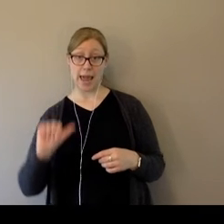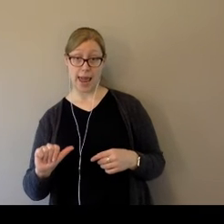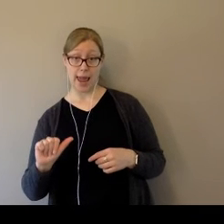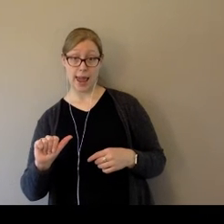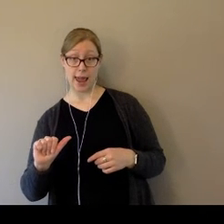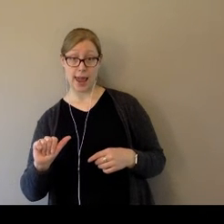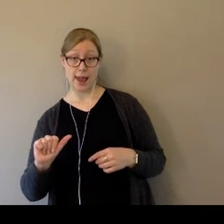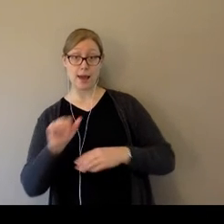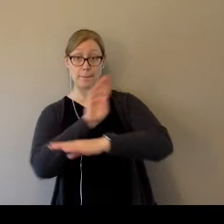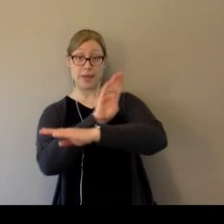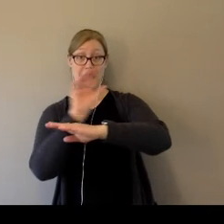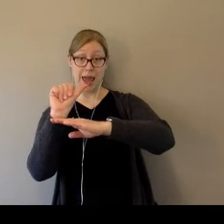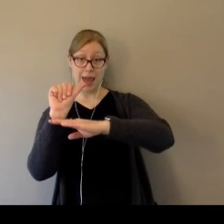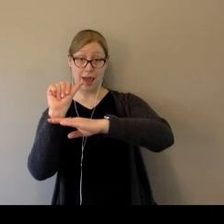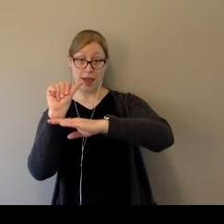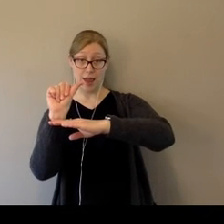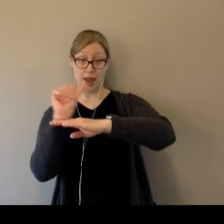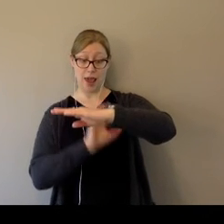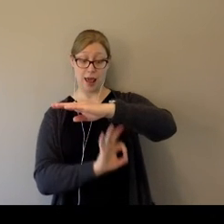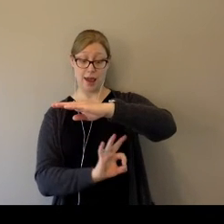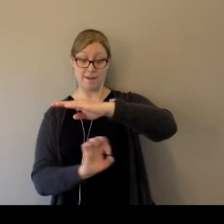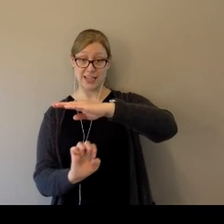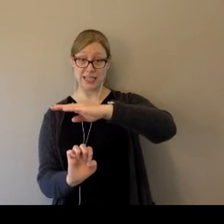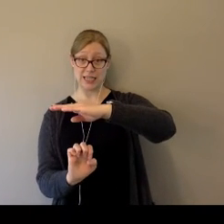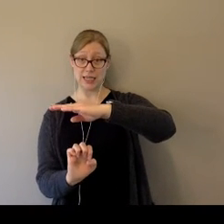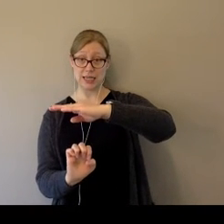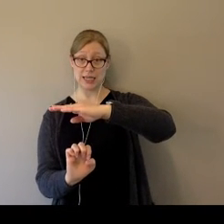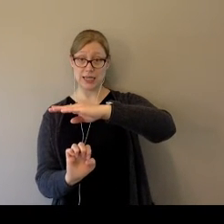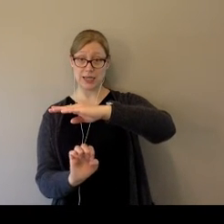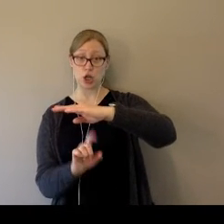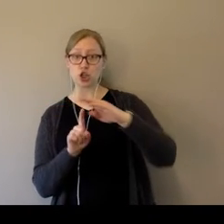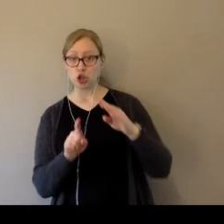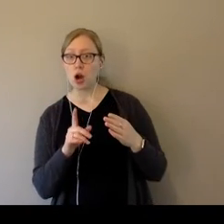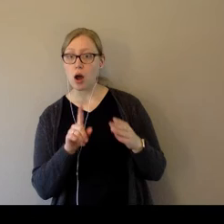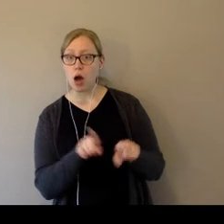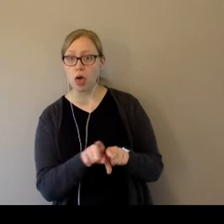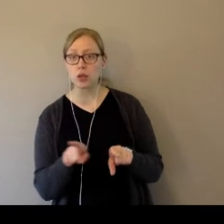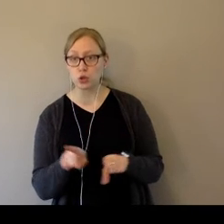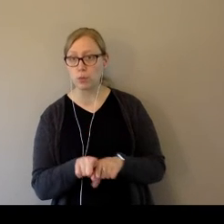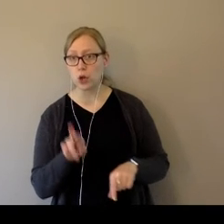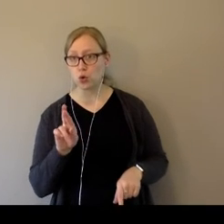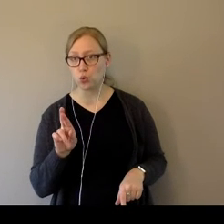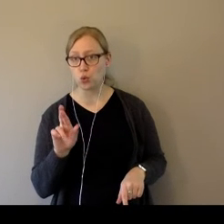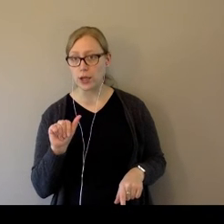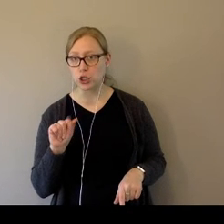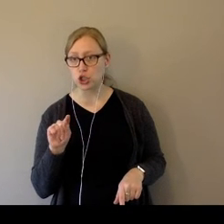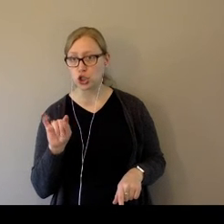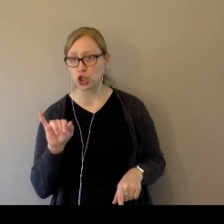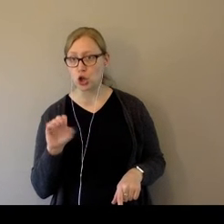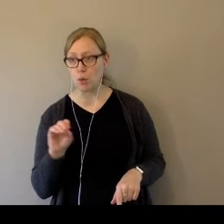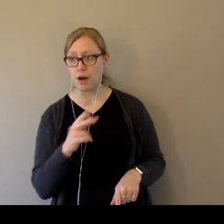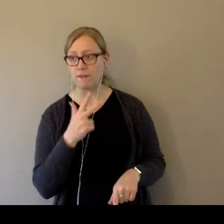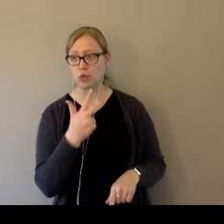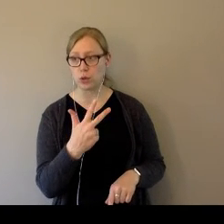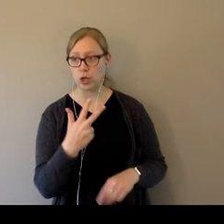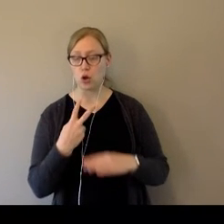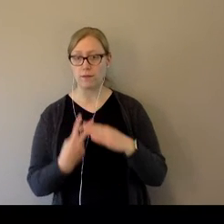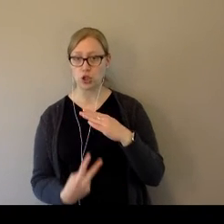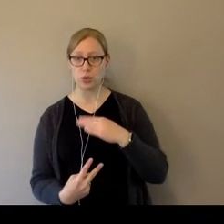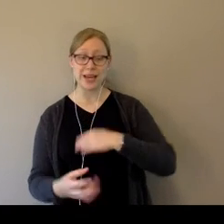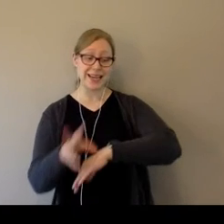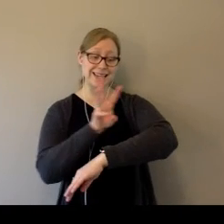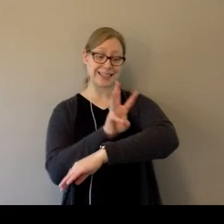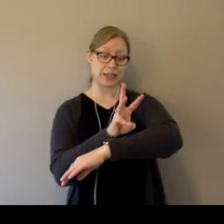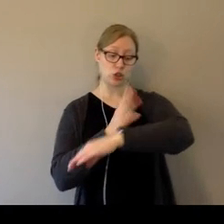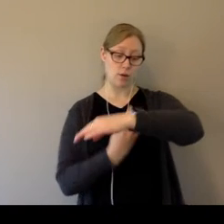over FE, it should also be a ratio of 3 over 2. So I have 6 over 4. I